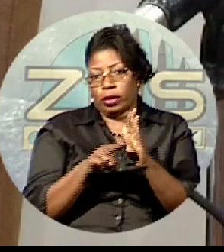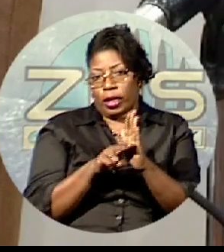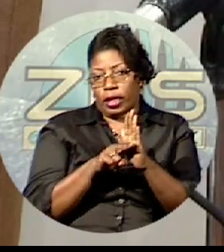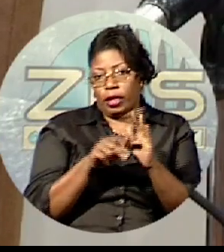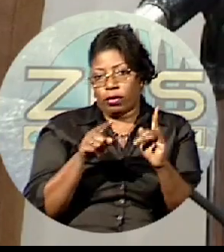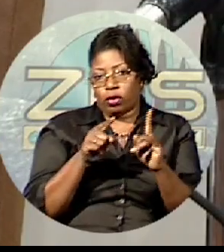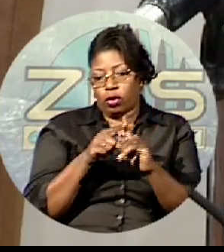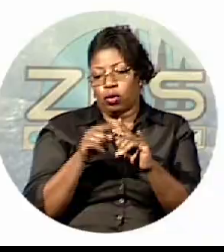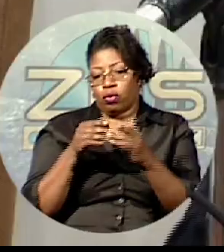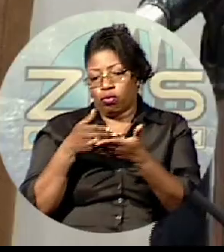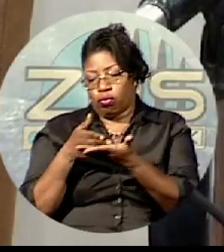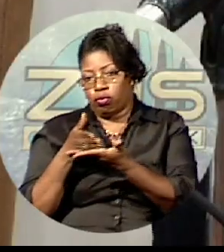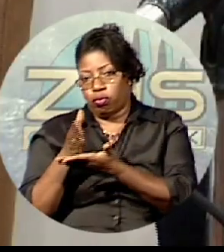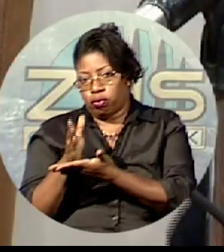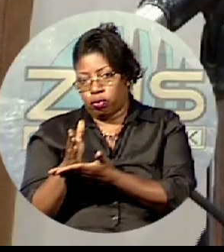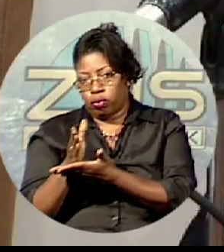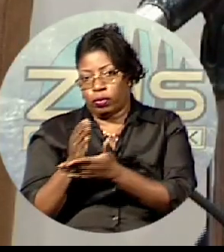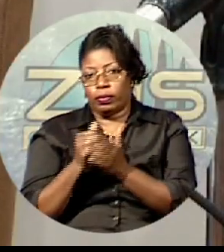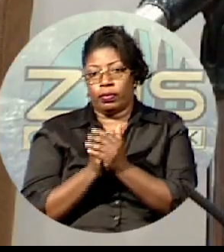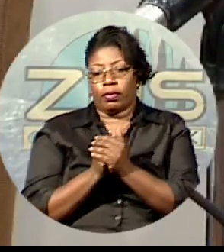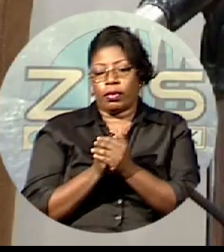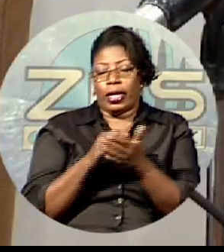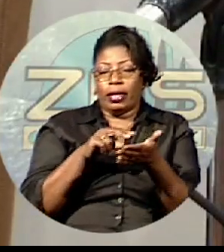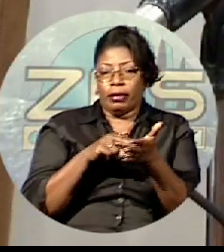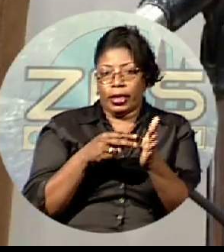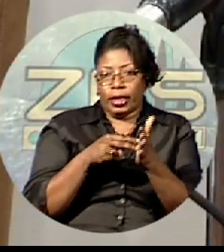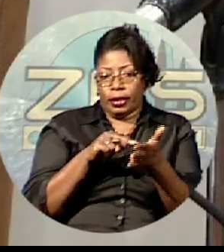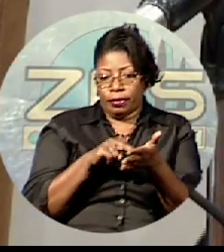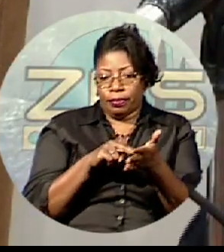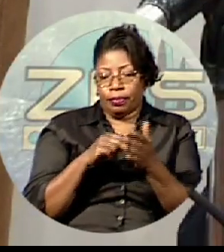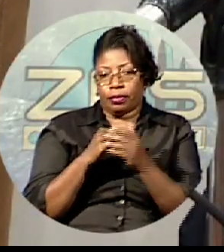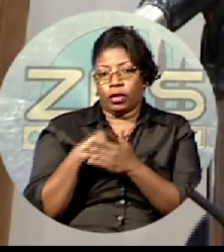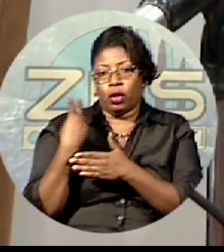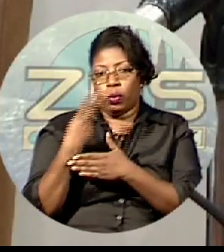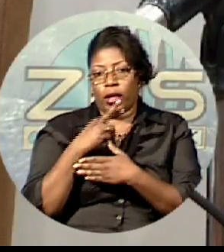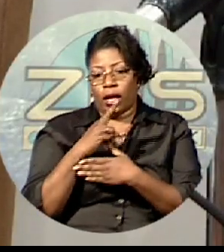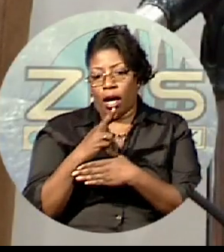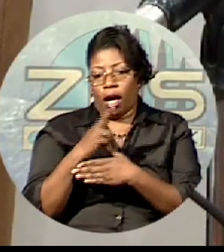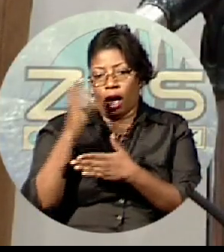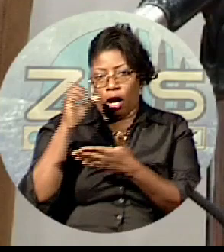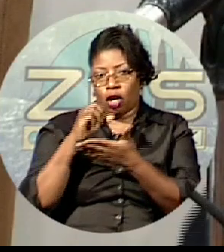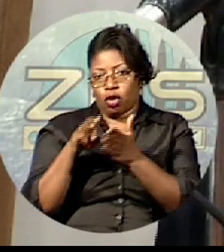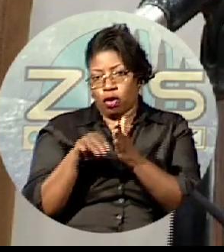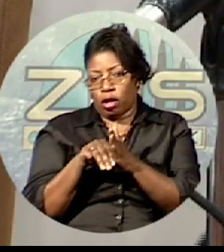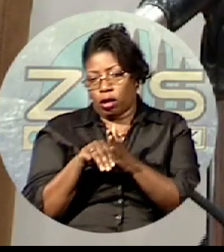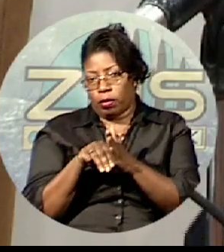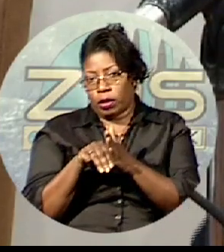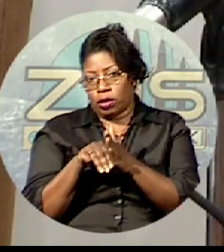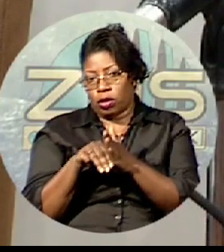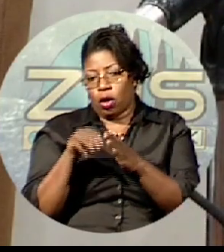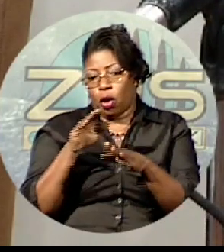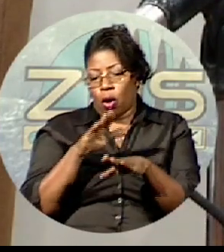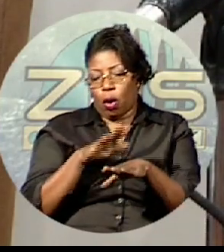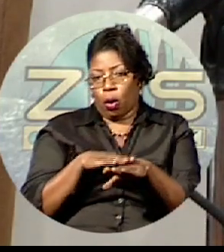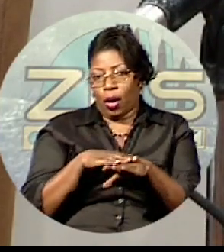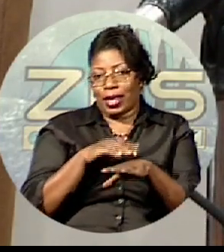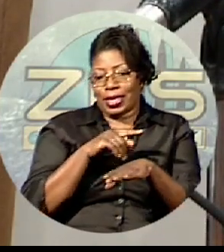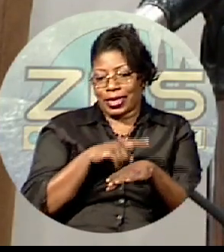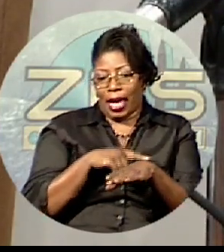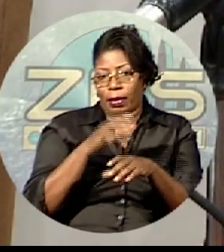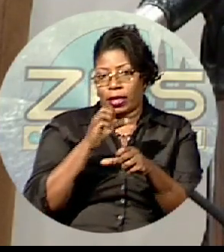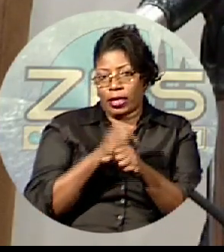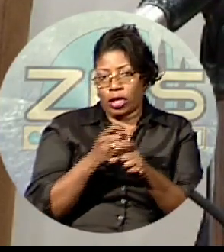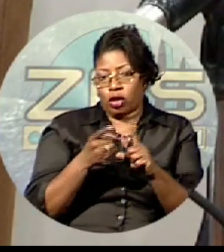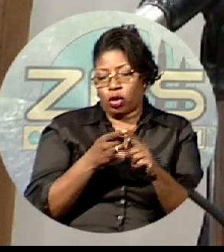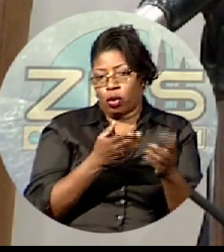to stable. And that means, therefore, we are disagreeing on the time it's going to take to